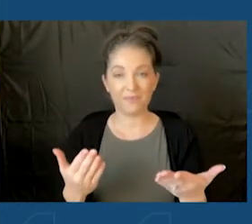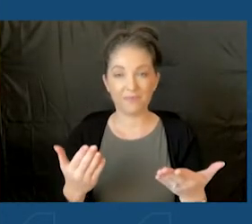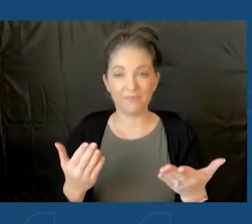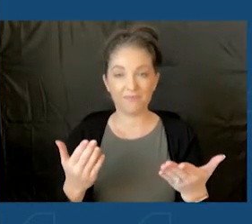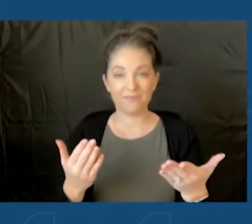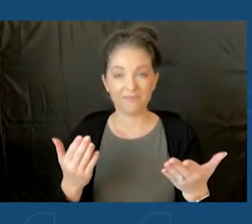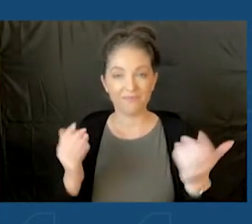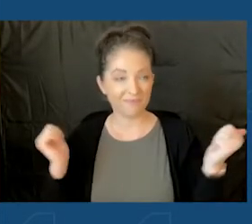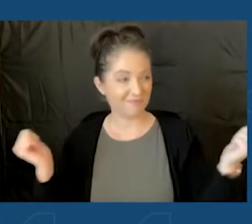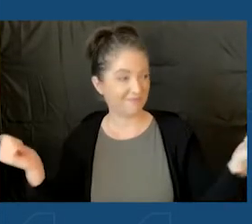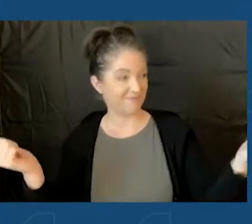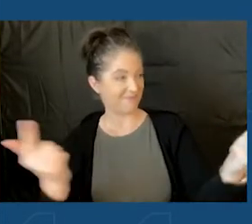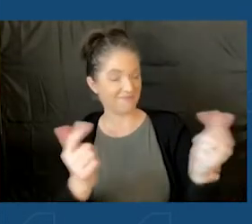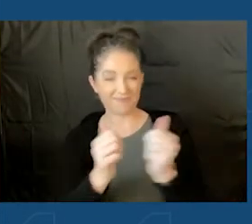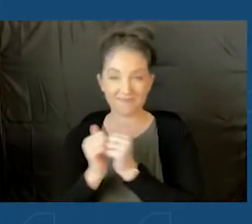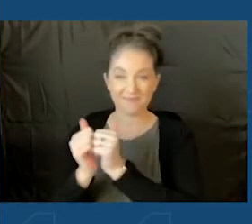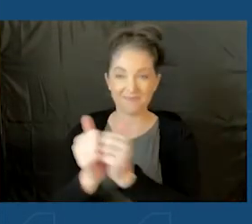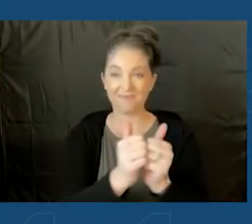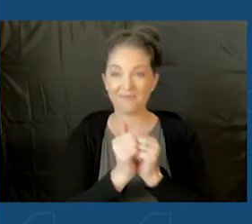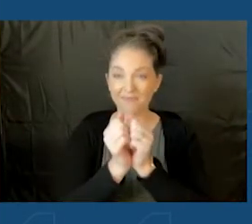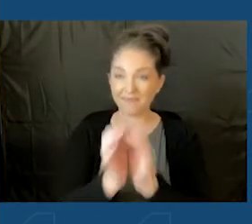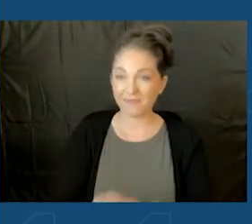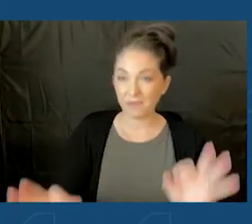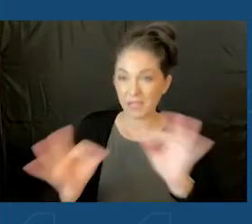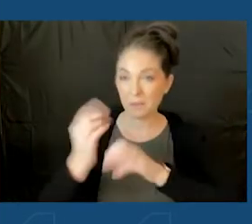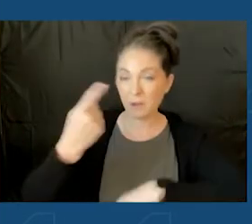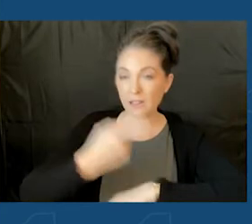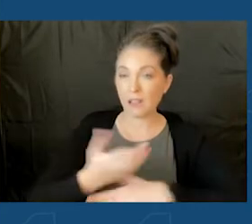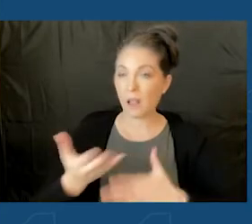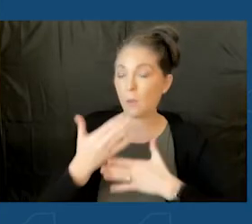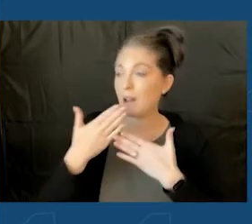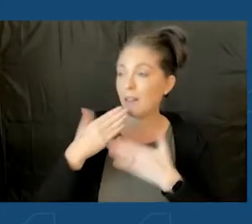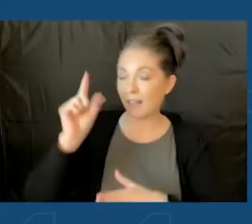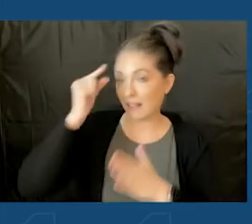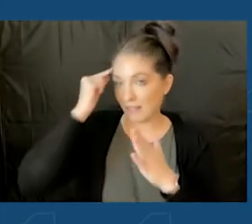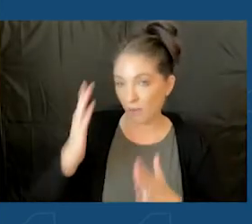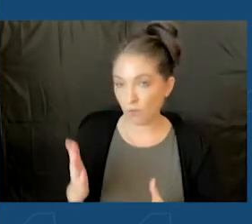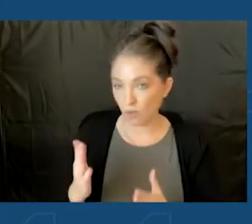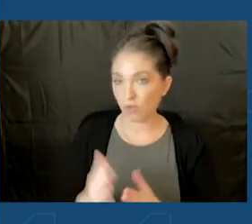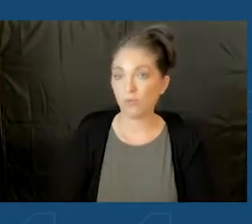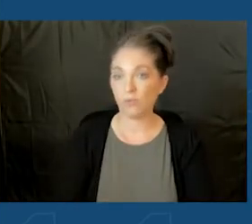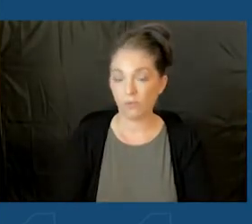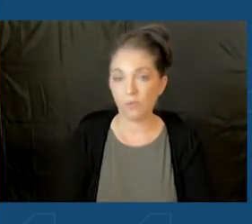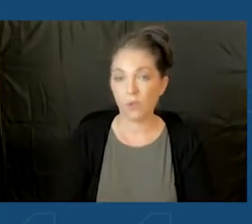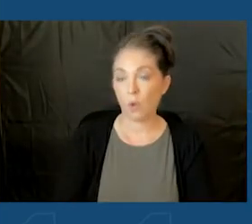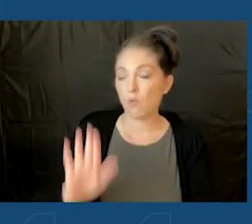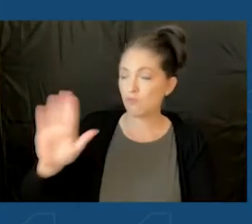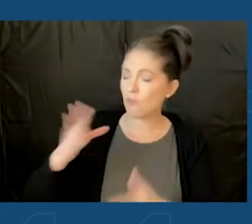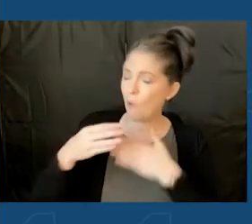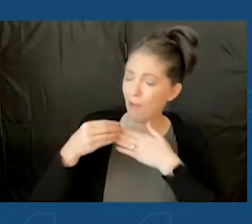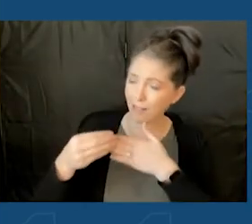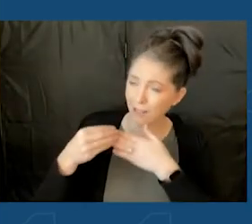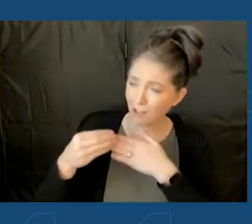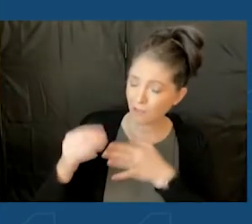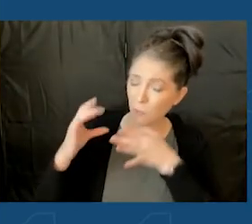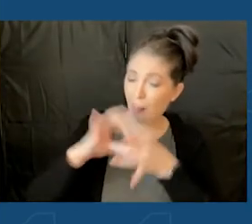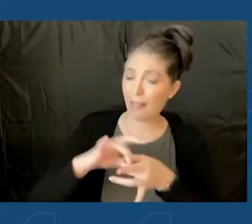today. Very important day. I want to thank the governor for your leadership on such an